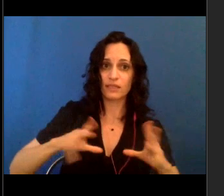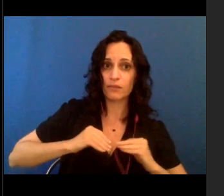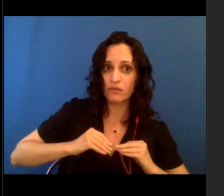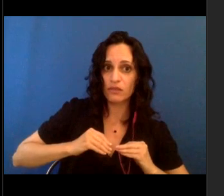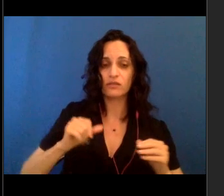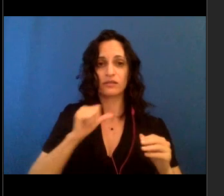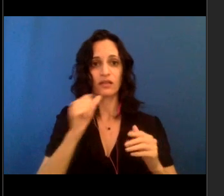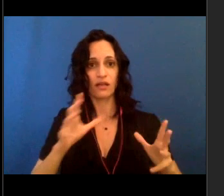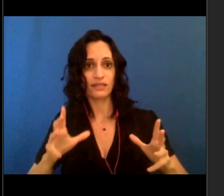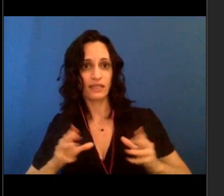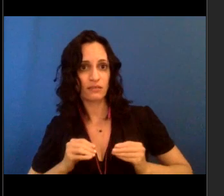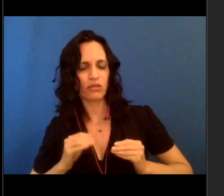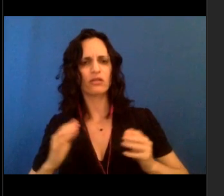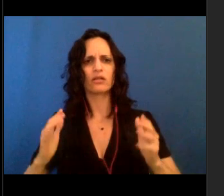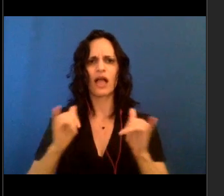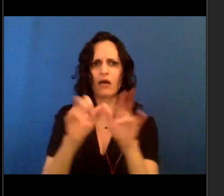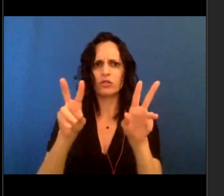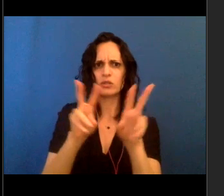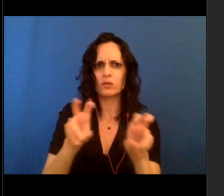of assessment and things like that?